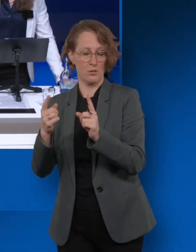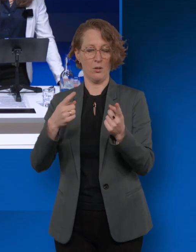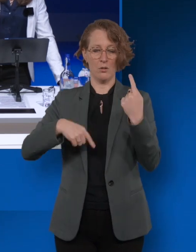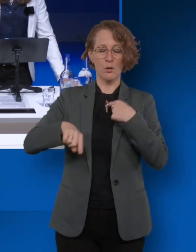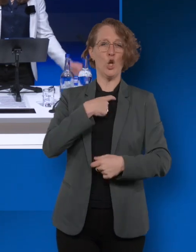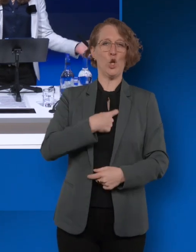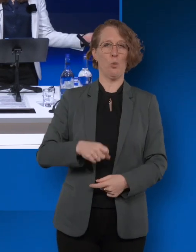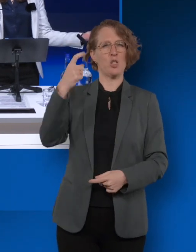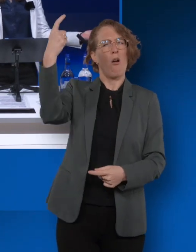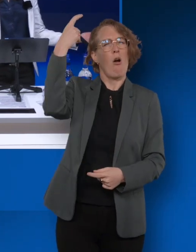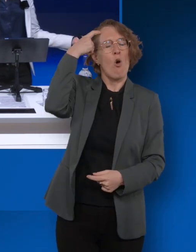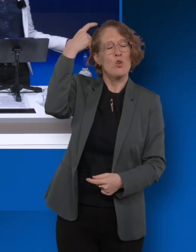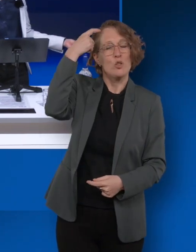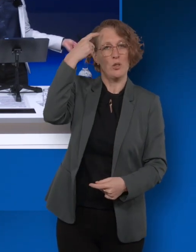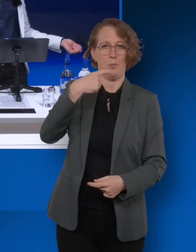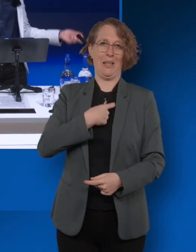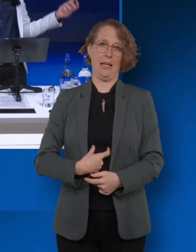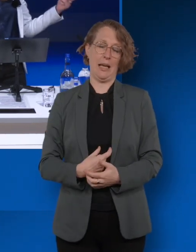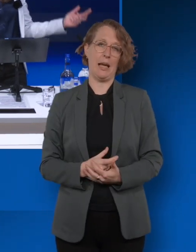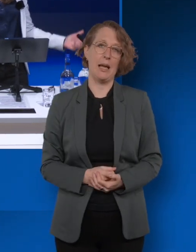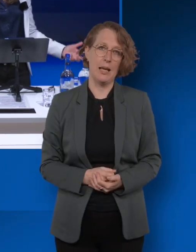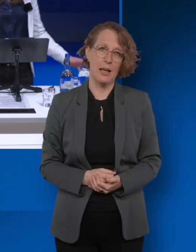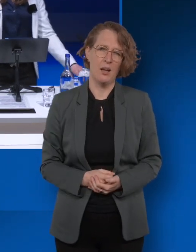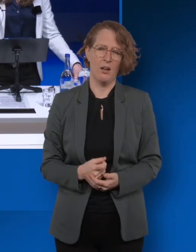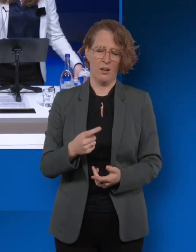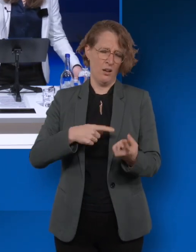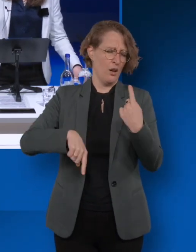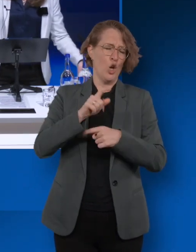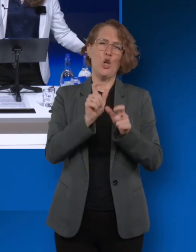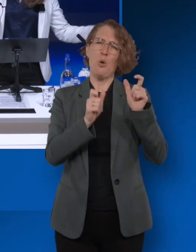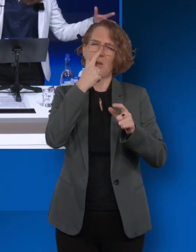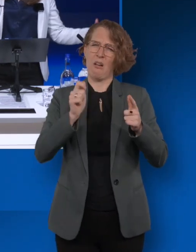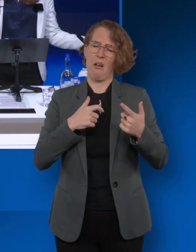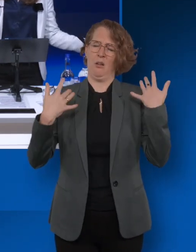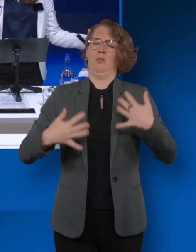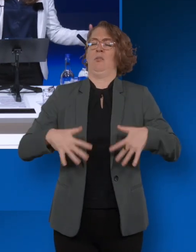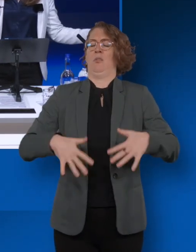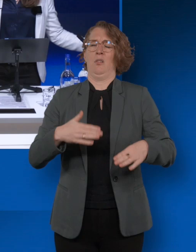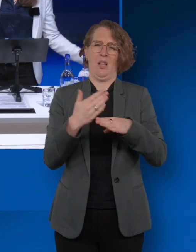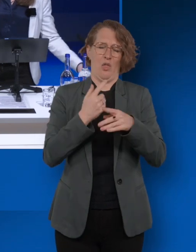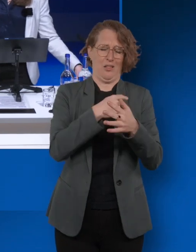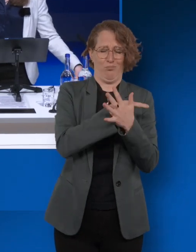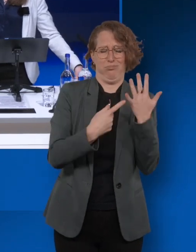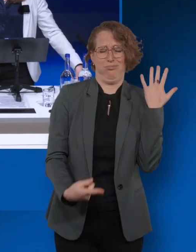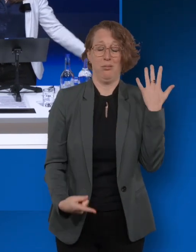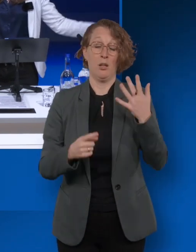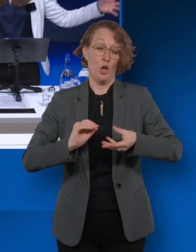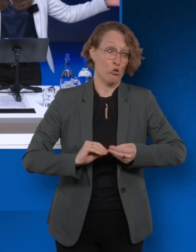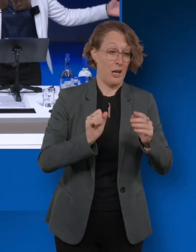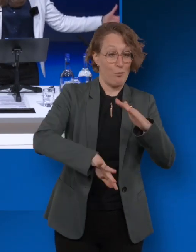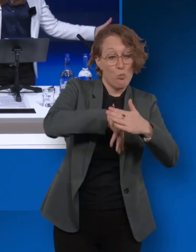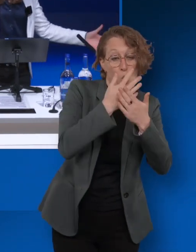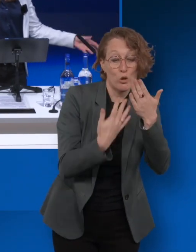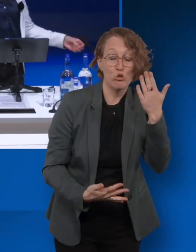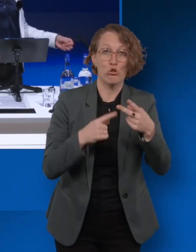conscious beings. We do extraordinary things like create poetry and